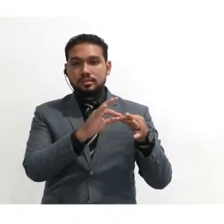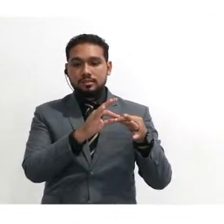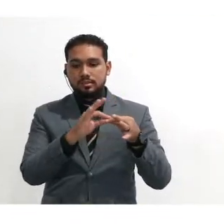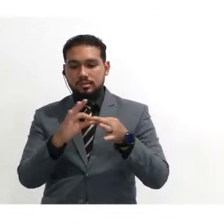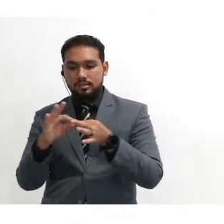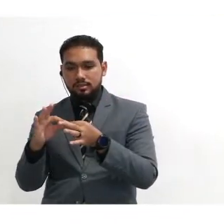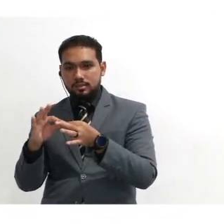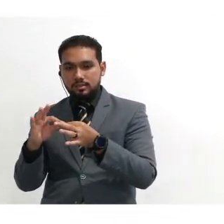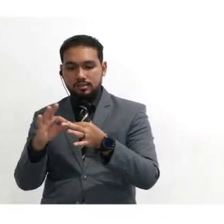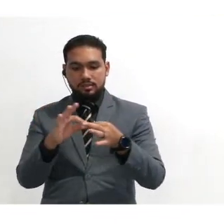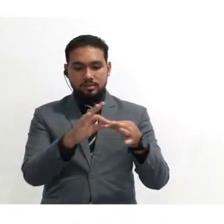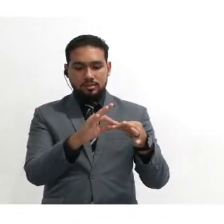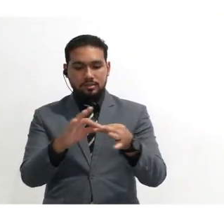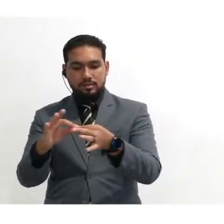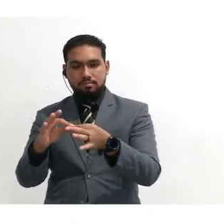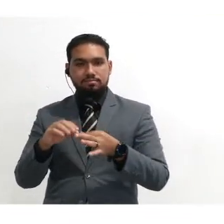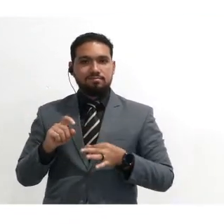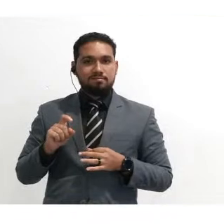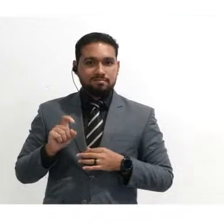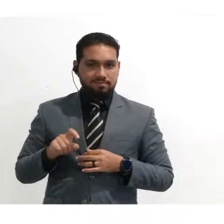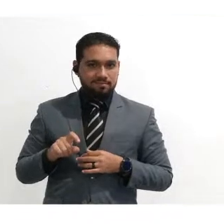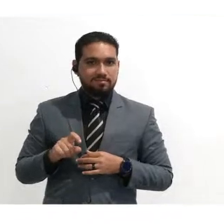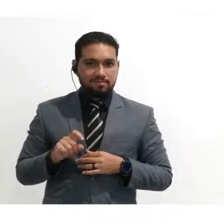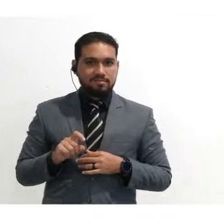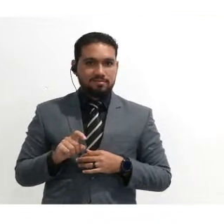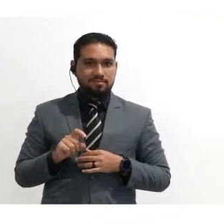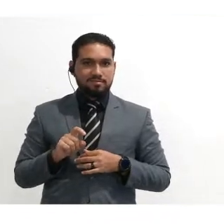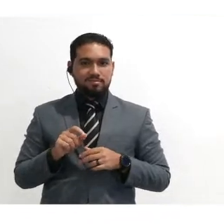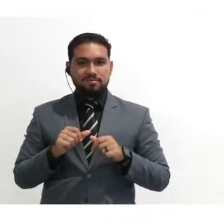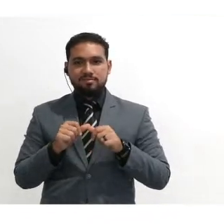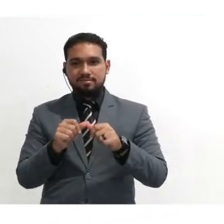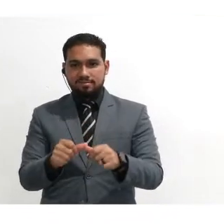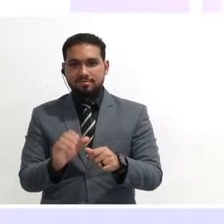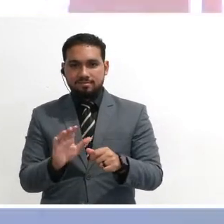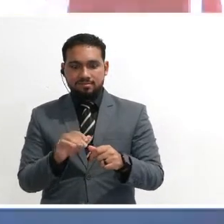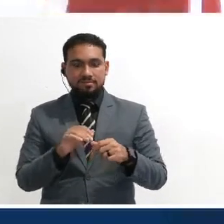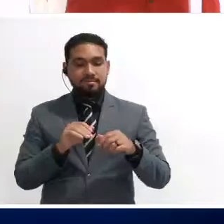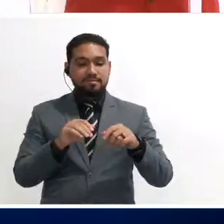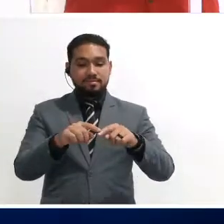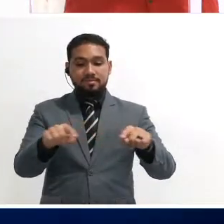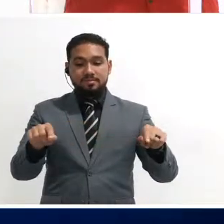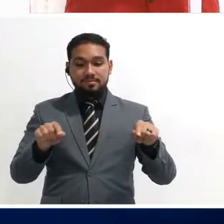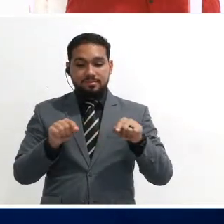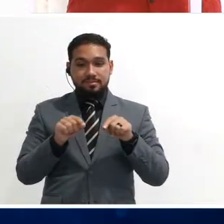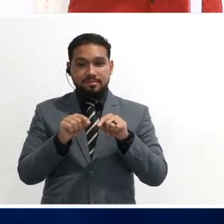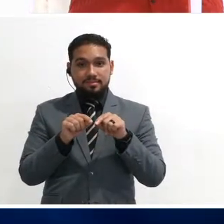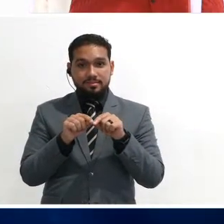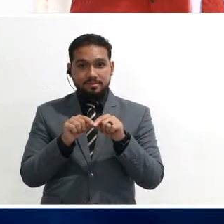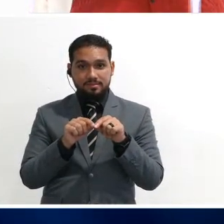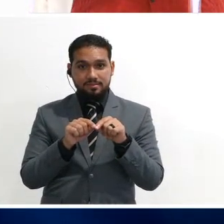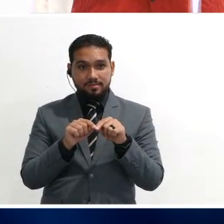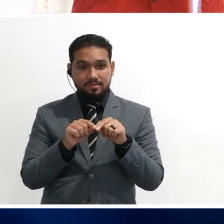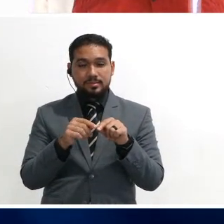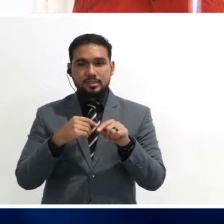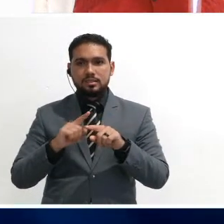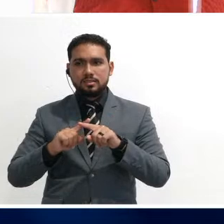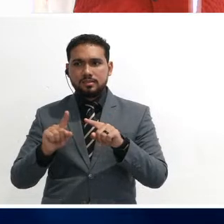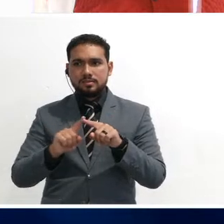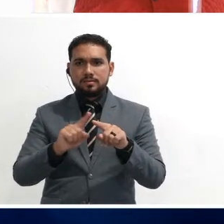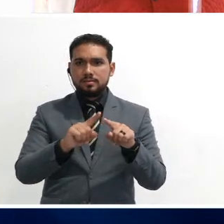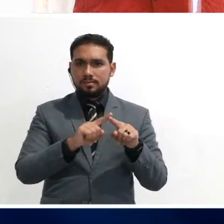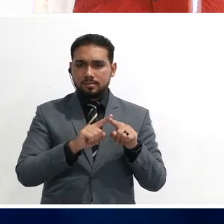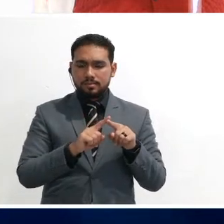And they're segmenting that into different voltage areas depending on what parts of the chip they're supplying power to.